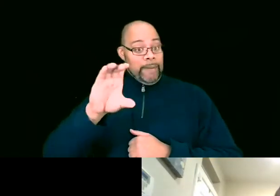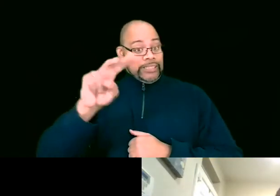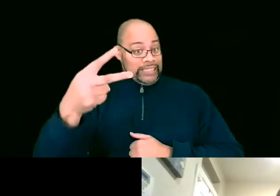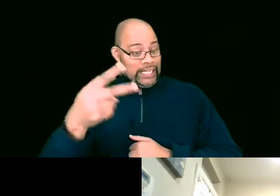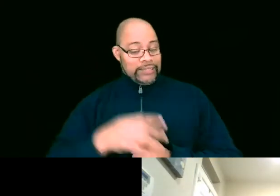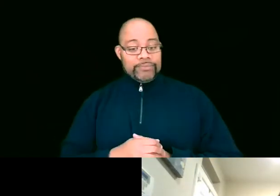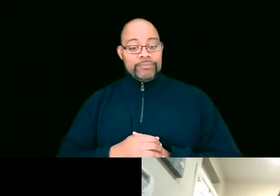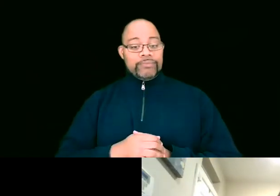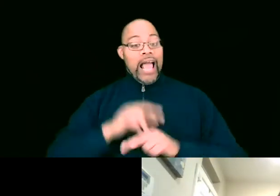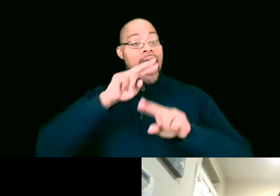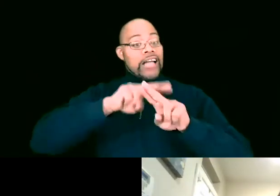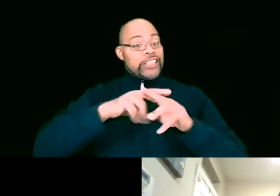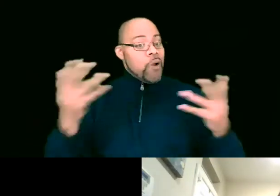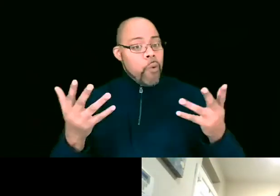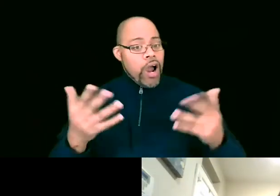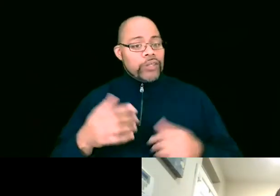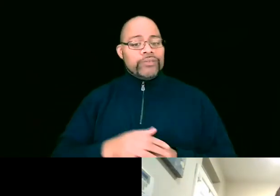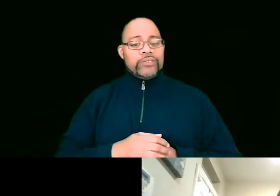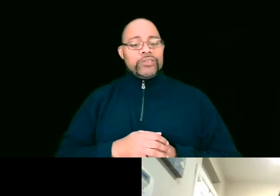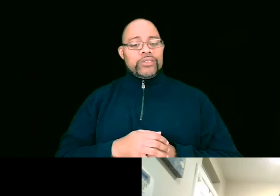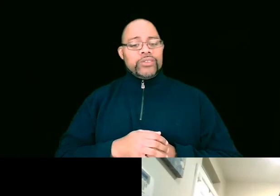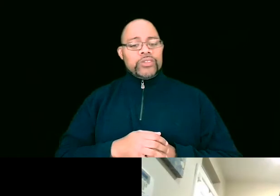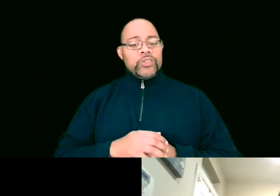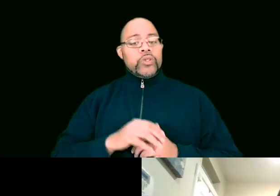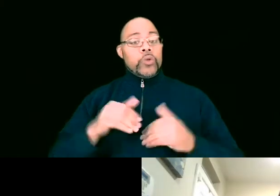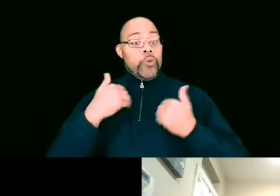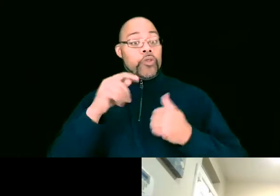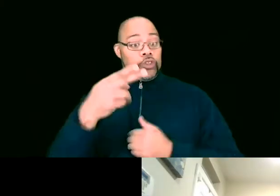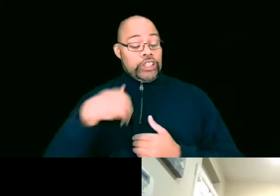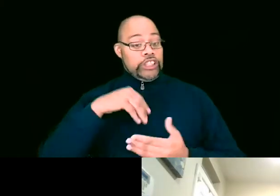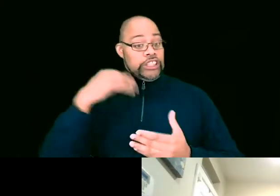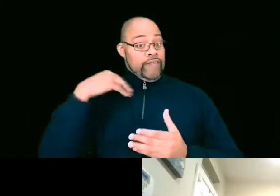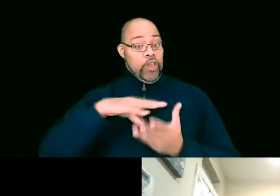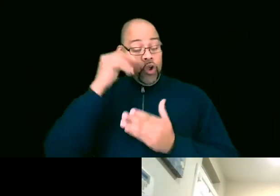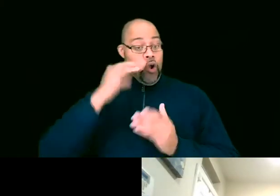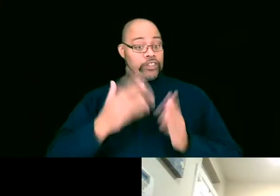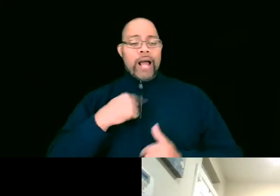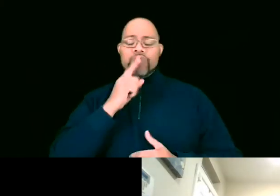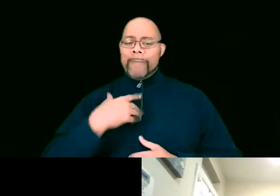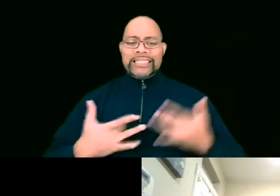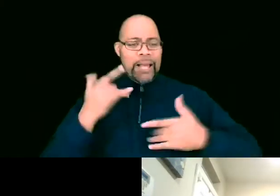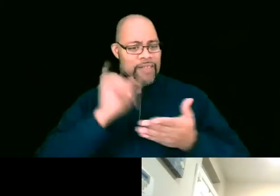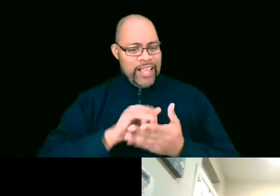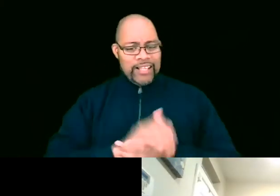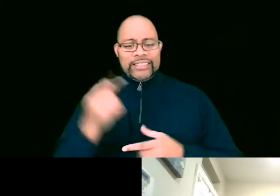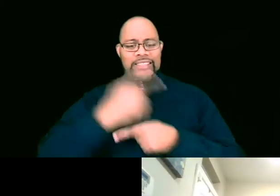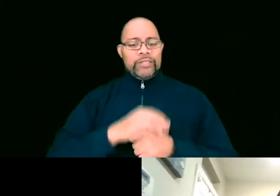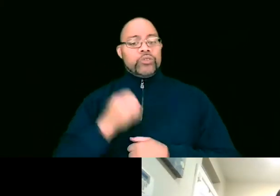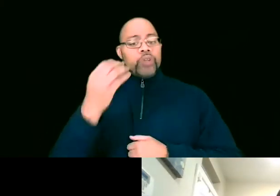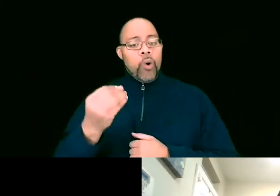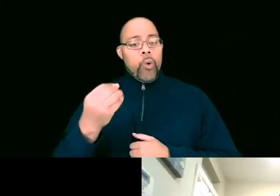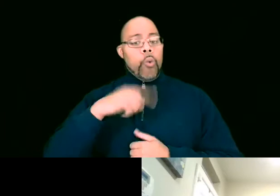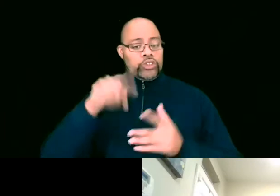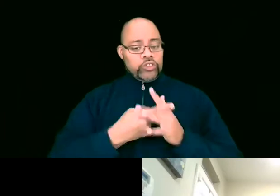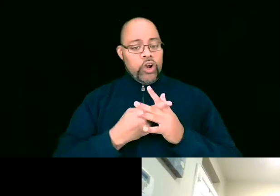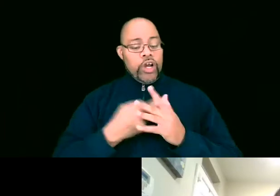2nd, the hashtag is Youth Thursday. And as the Chief Learning Officer, I'm pretty excited about this day. So we're going to start